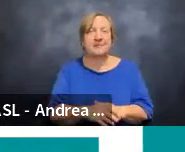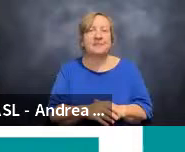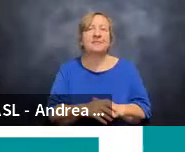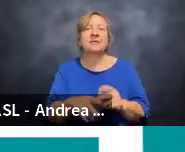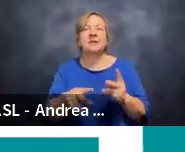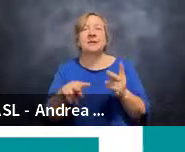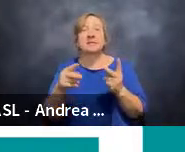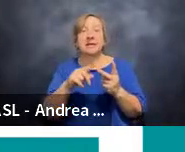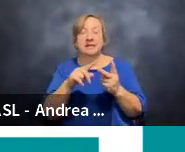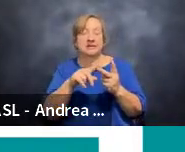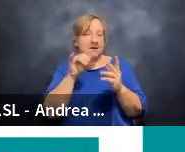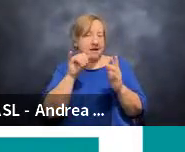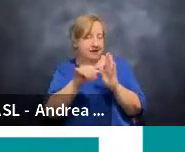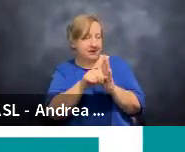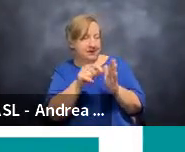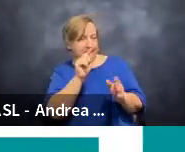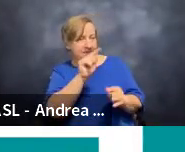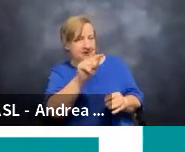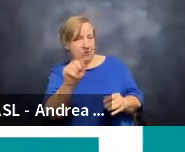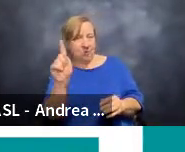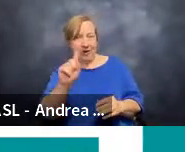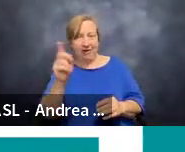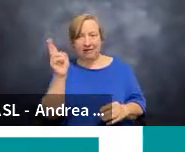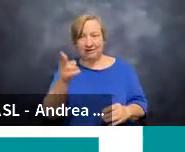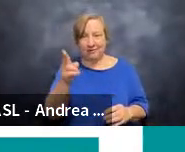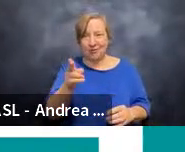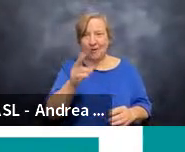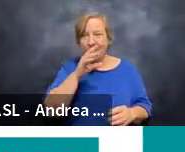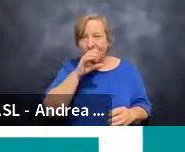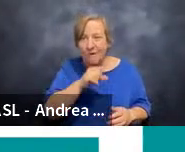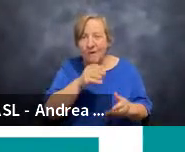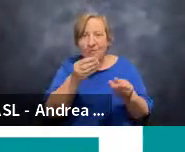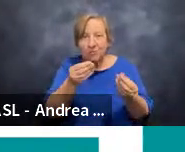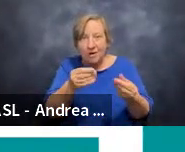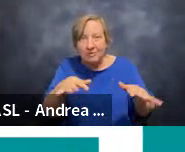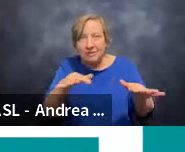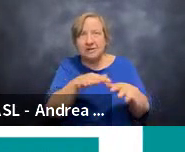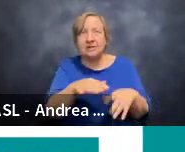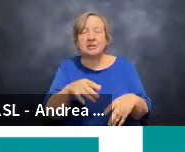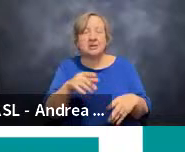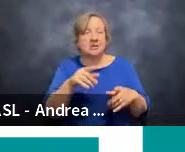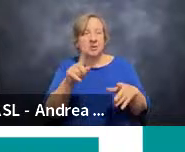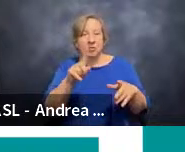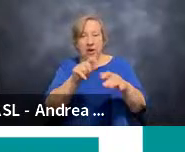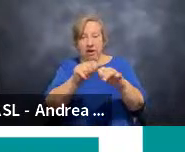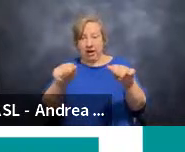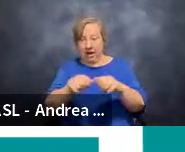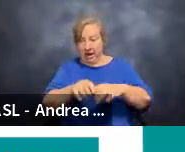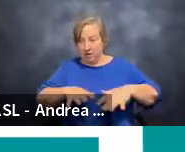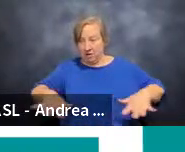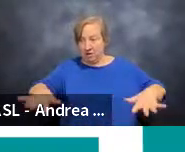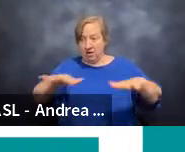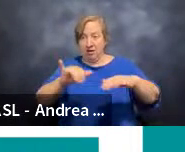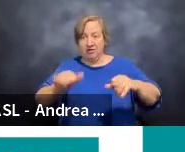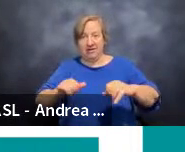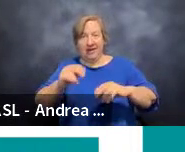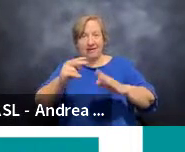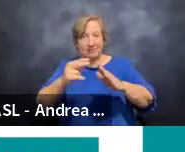of historic properties. This includes determining the area of potential effect, or APE, as is often